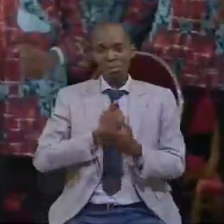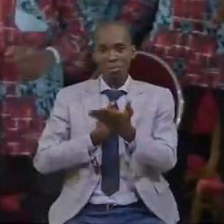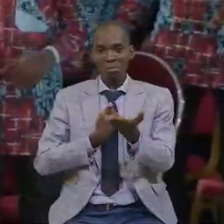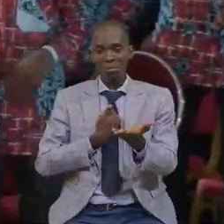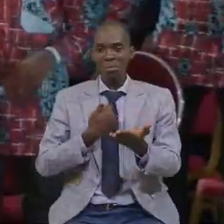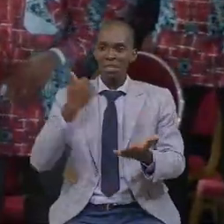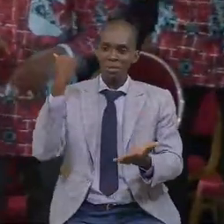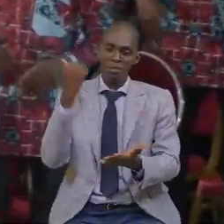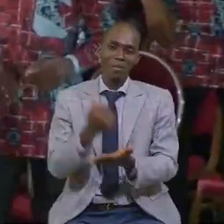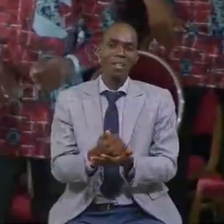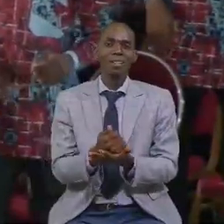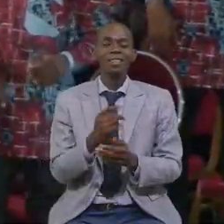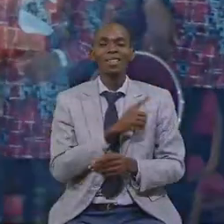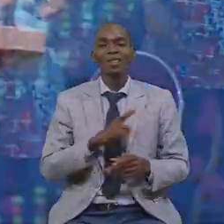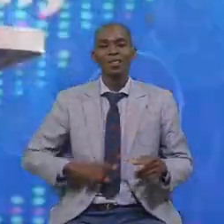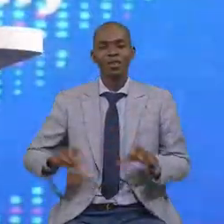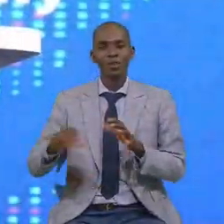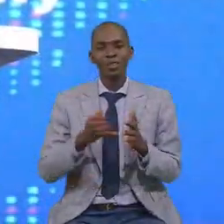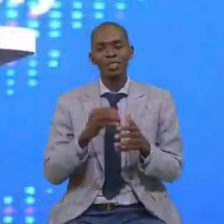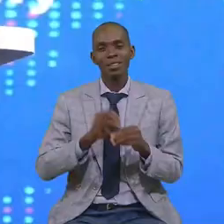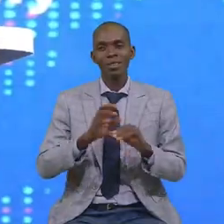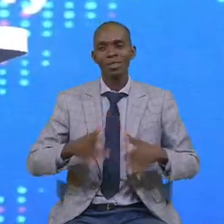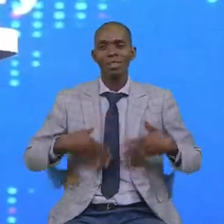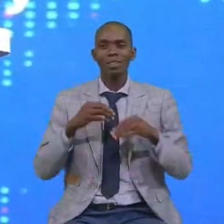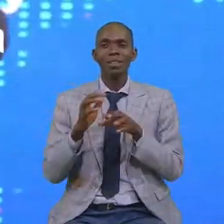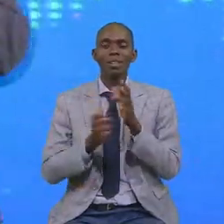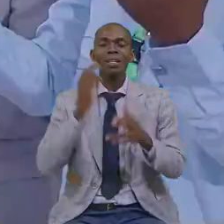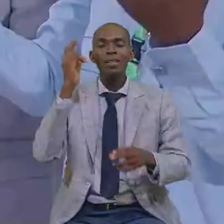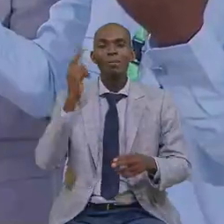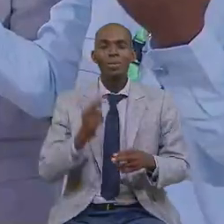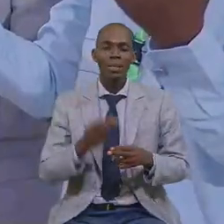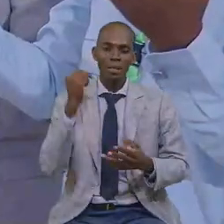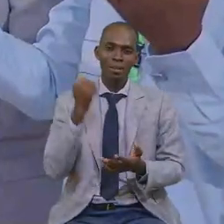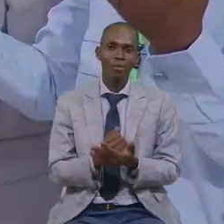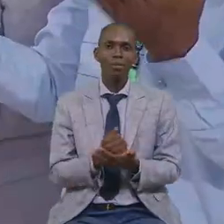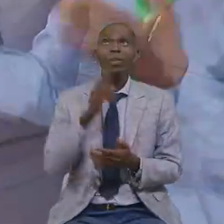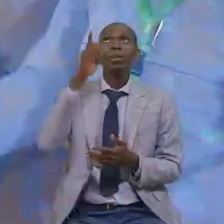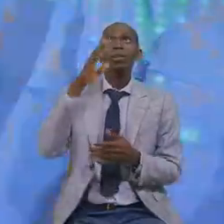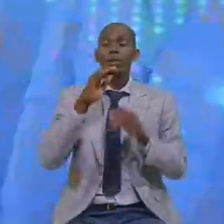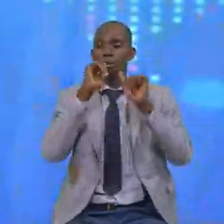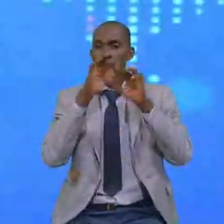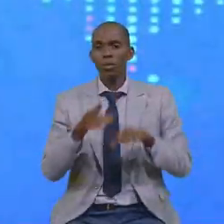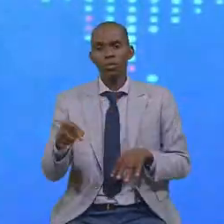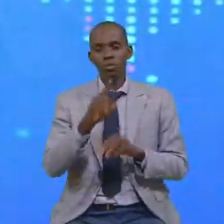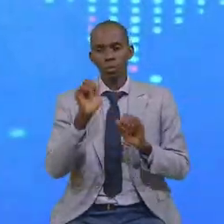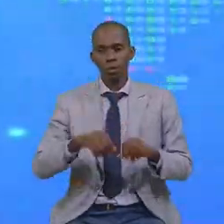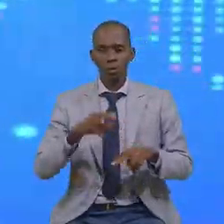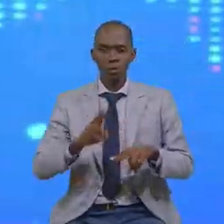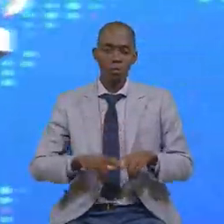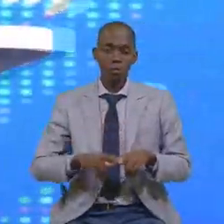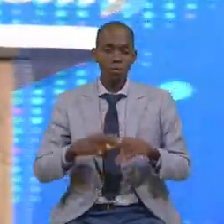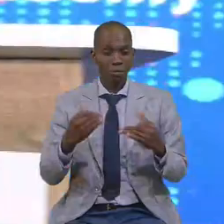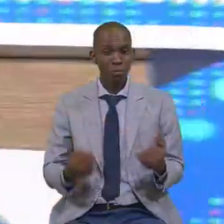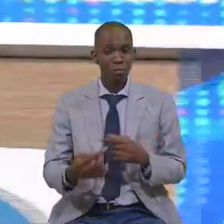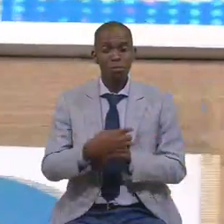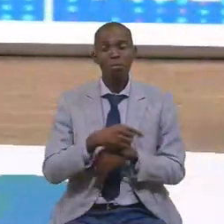The Lord confirm it in your life in Jesus' name. God bless you. You can sit down. Today, as we